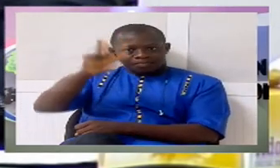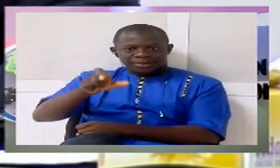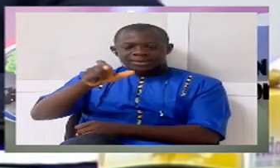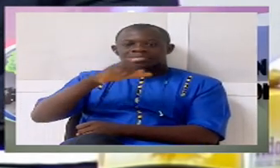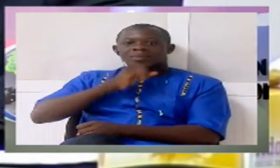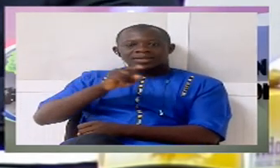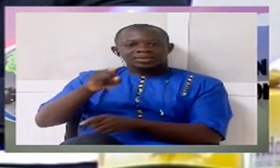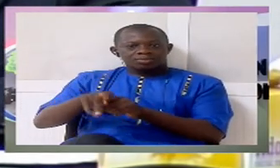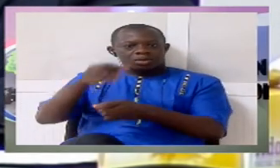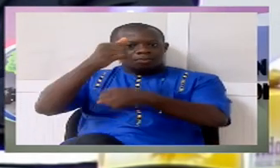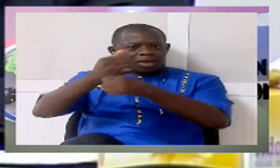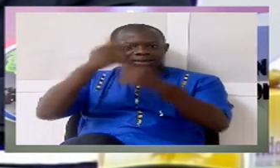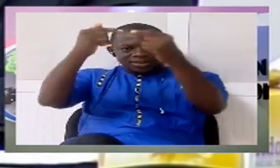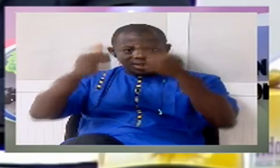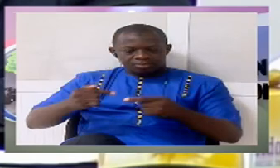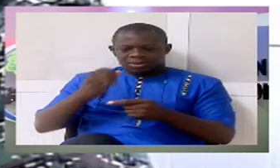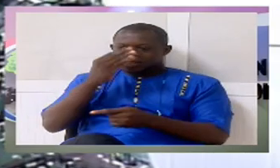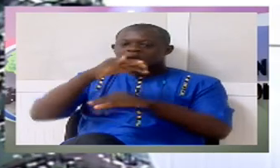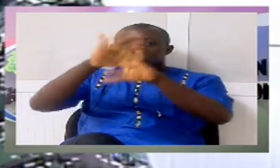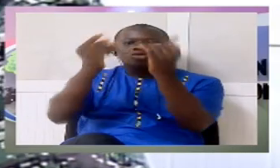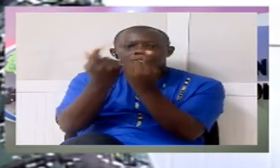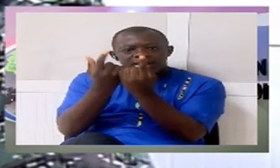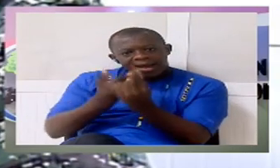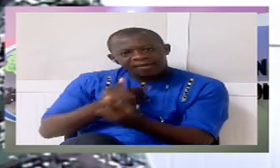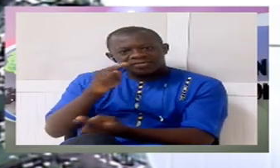he make a statement?